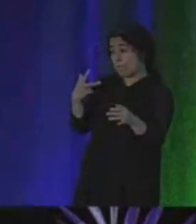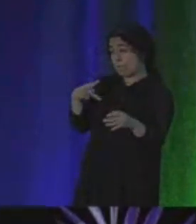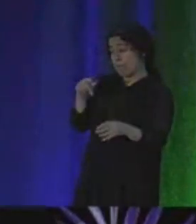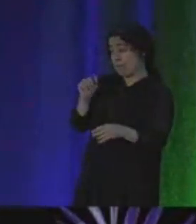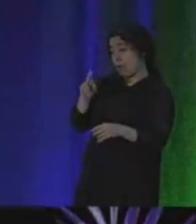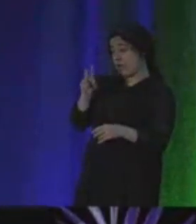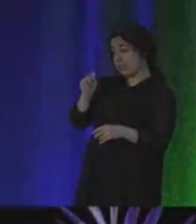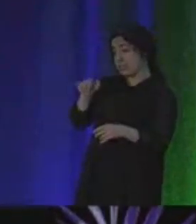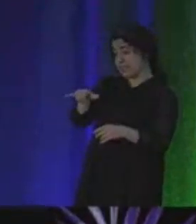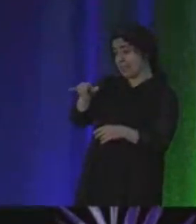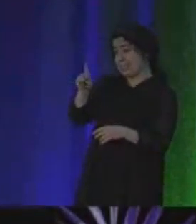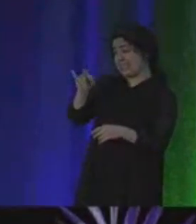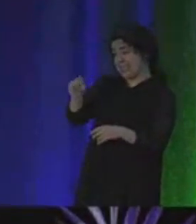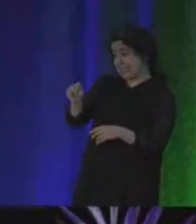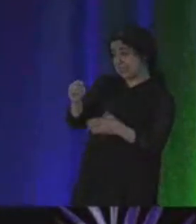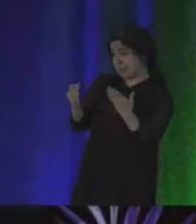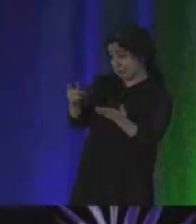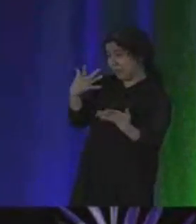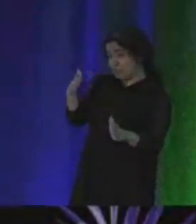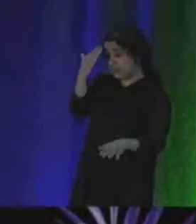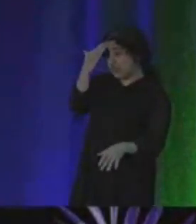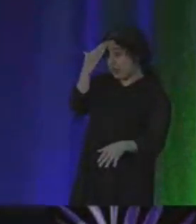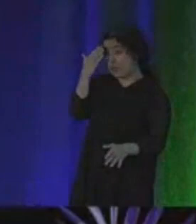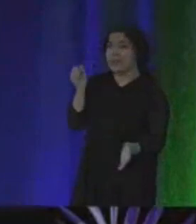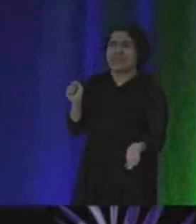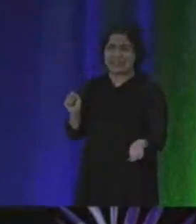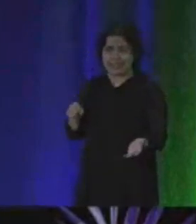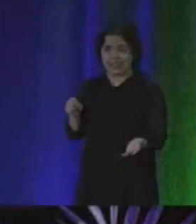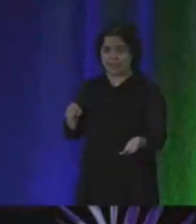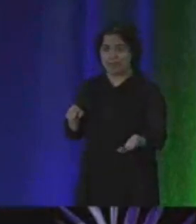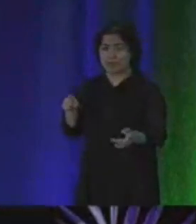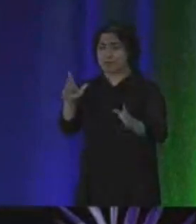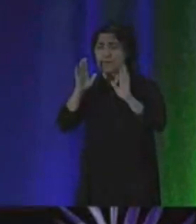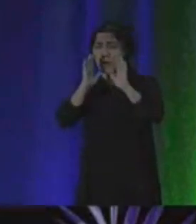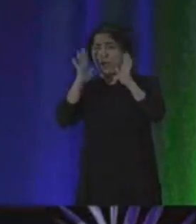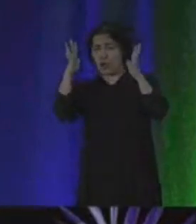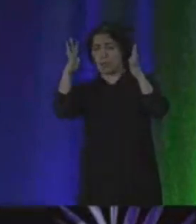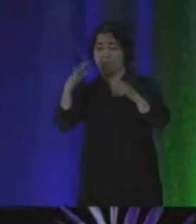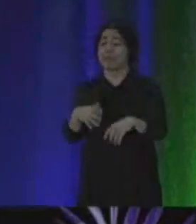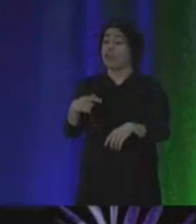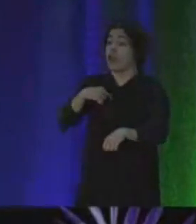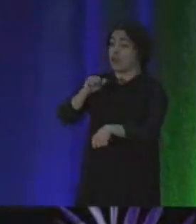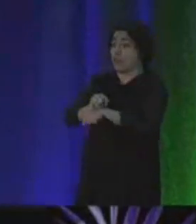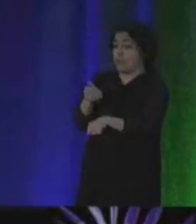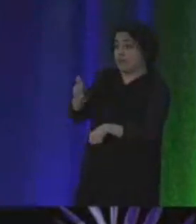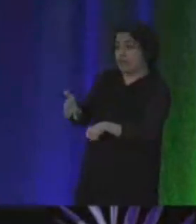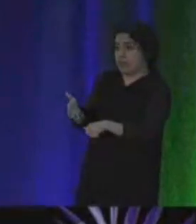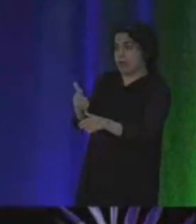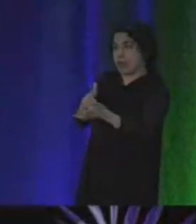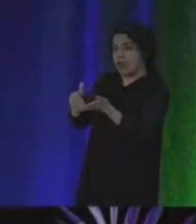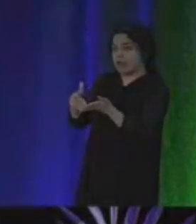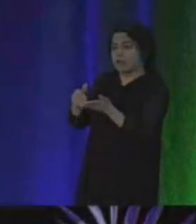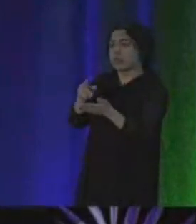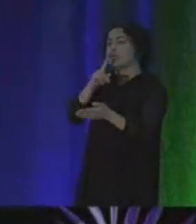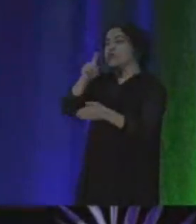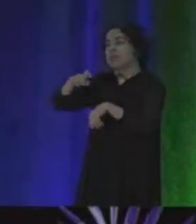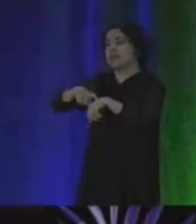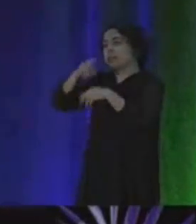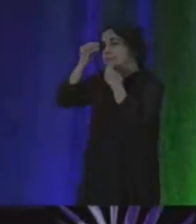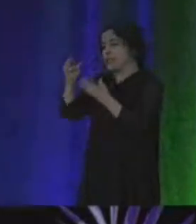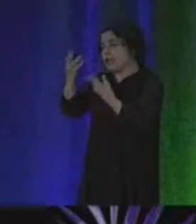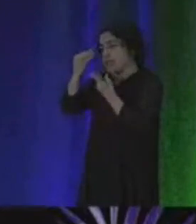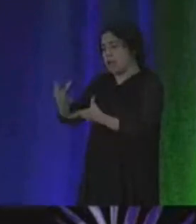Yeah, I don't know, it's pretty new. But I work in that space a lot, real-time data. And